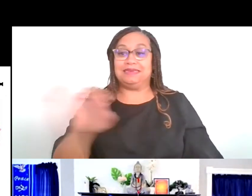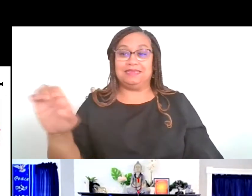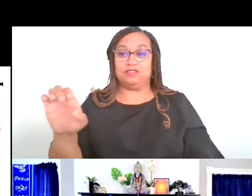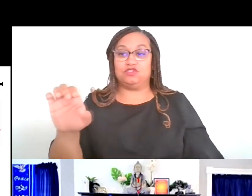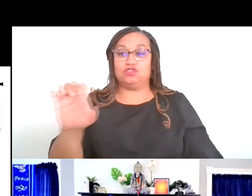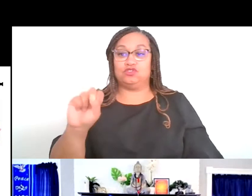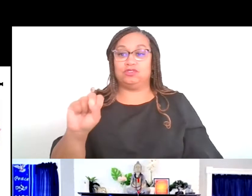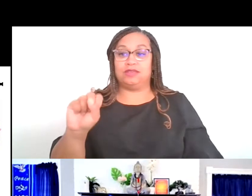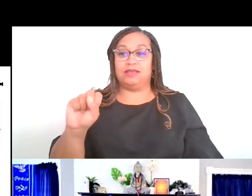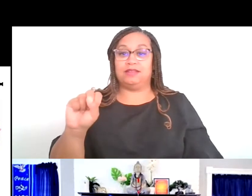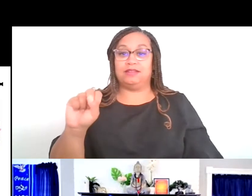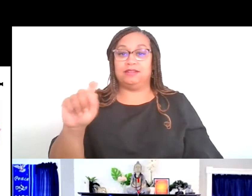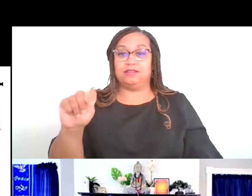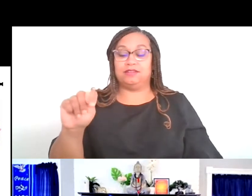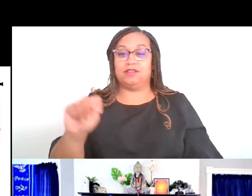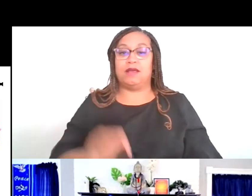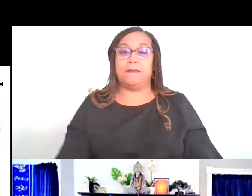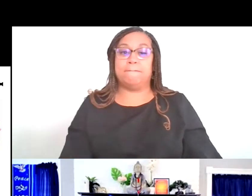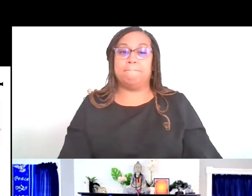Zoom.